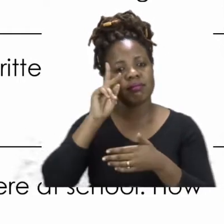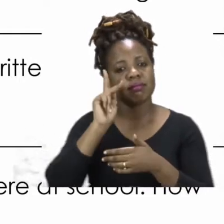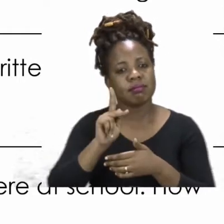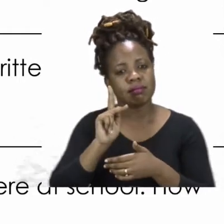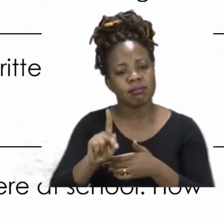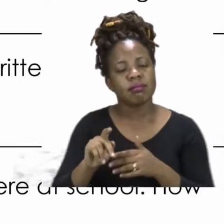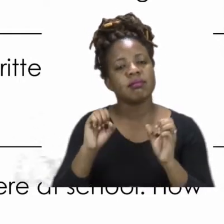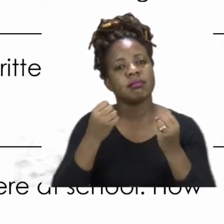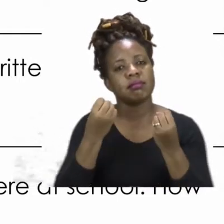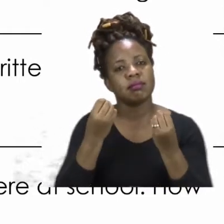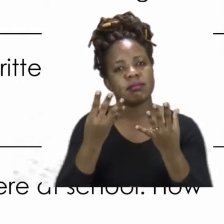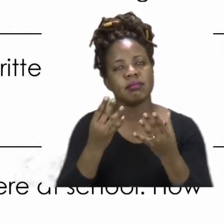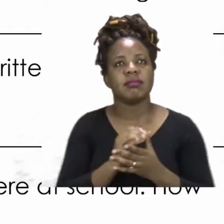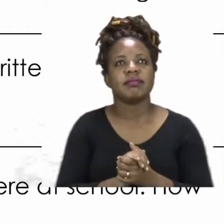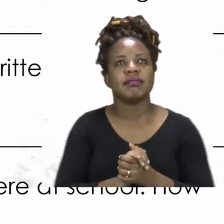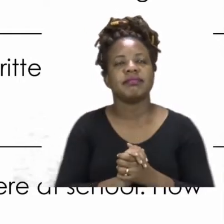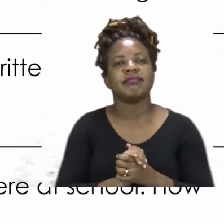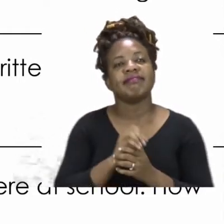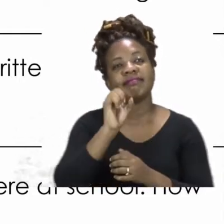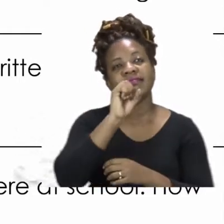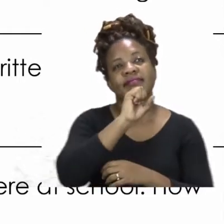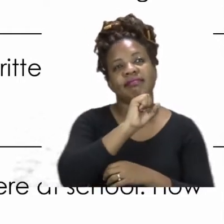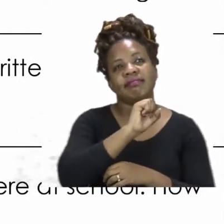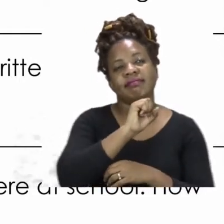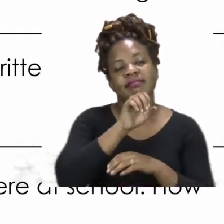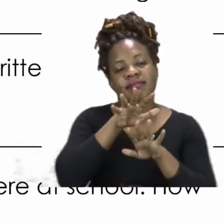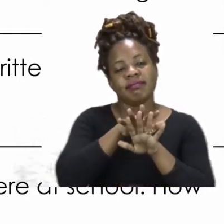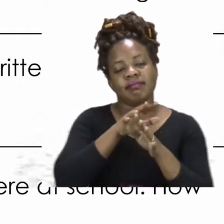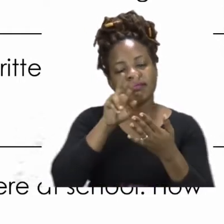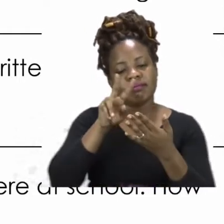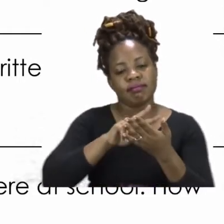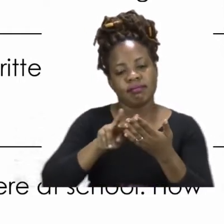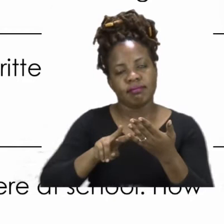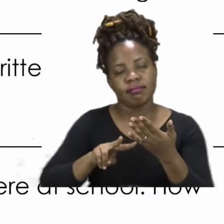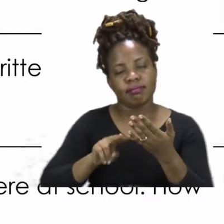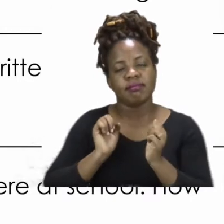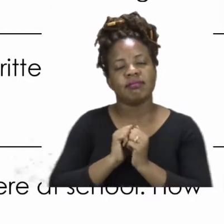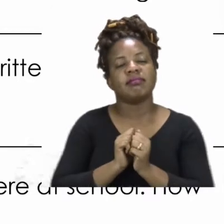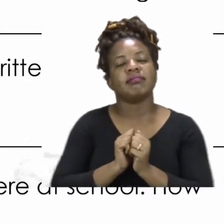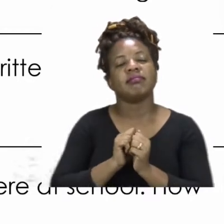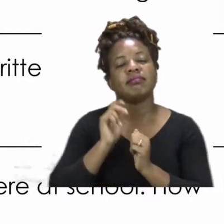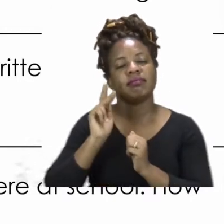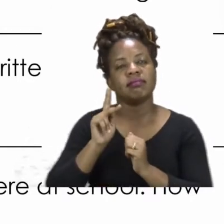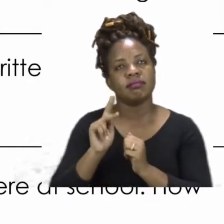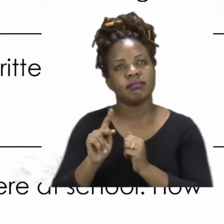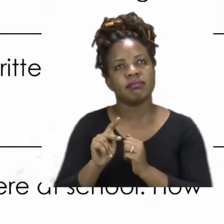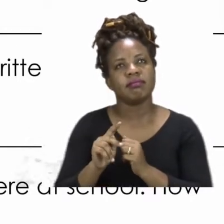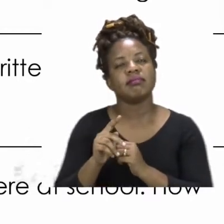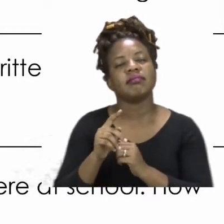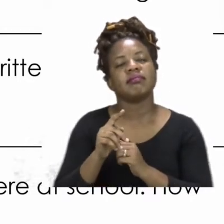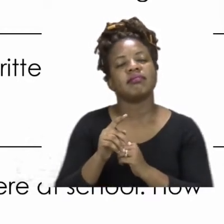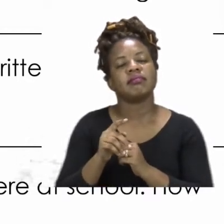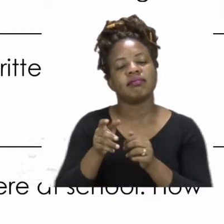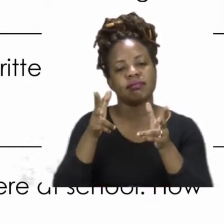Let's read it again. This time, take a good look at the numbers and listen